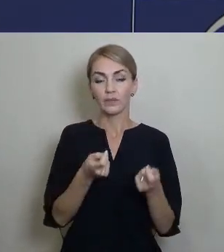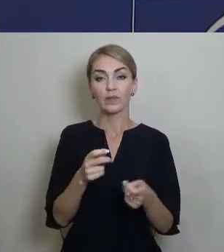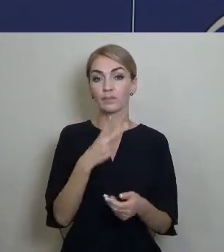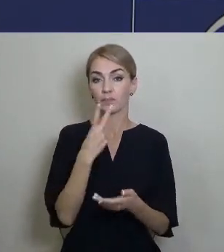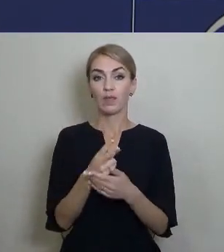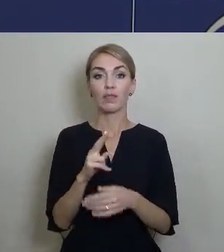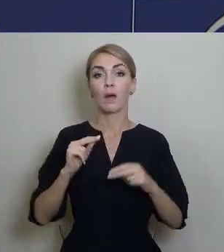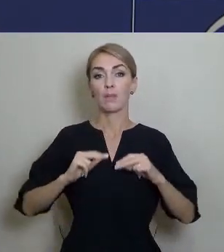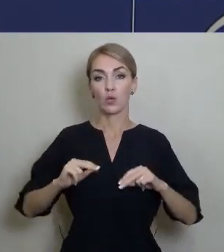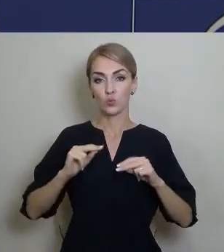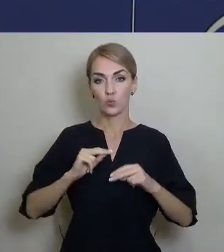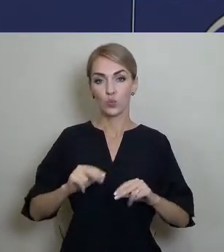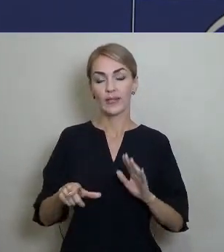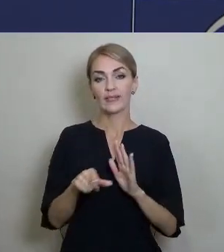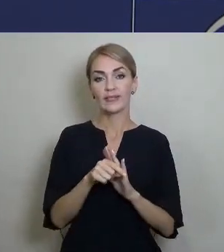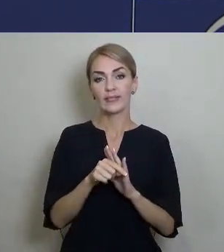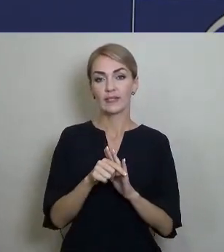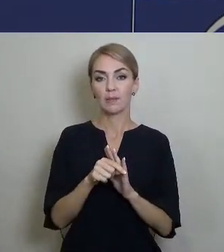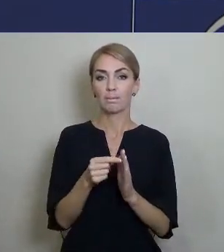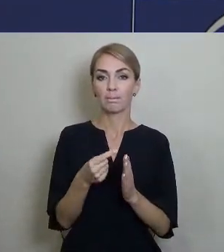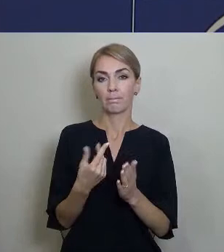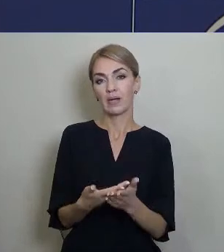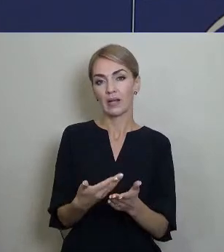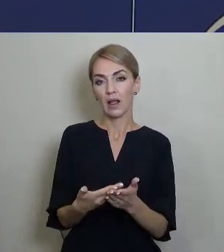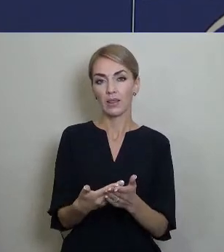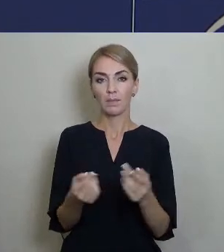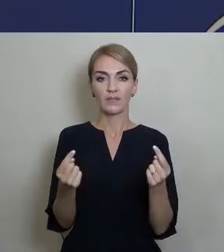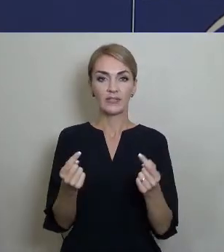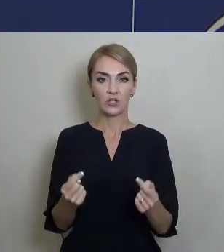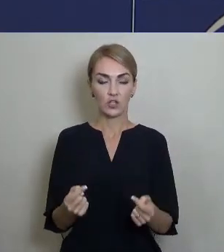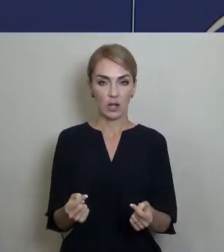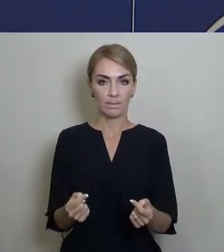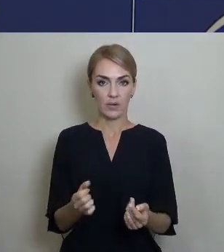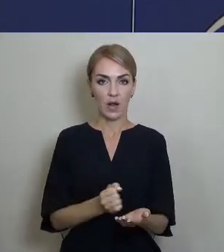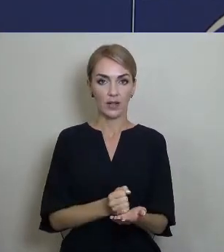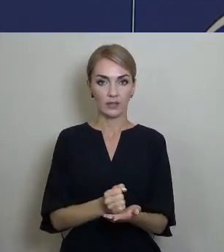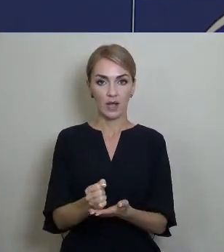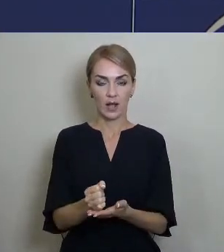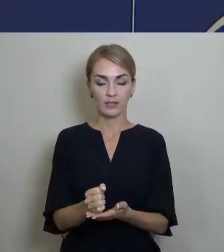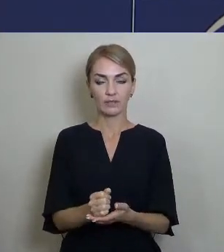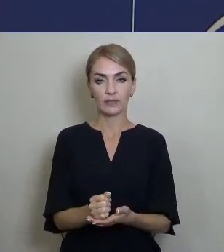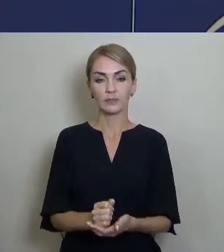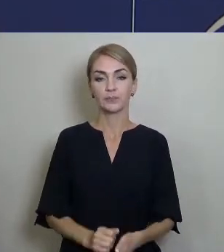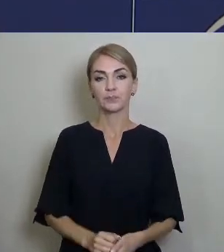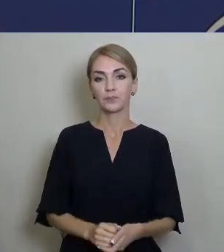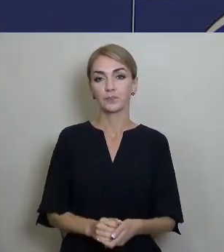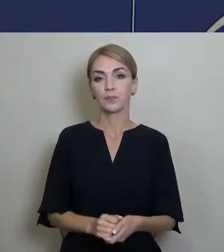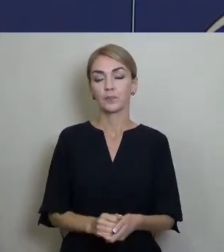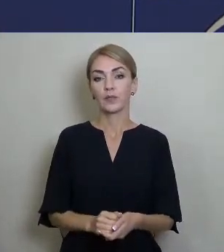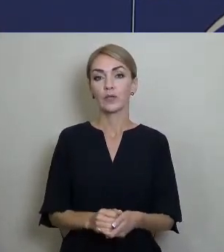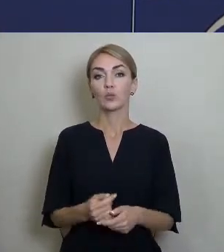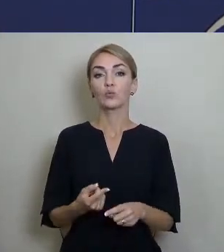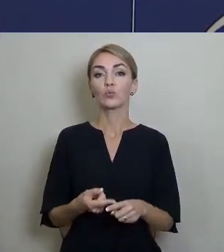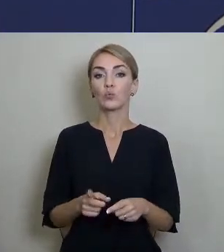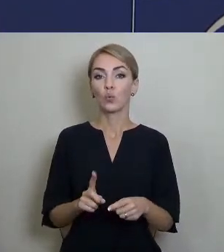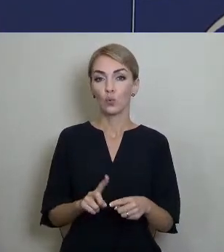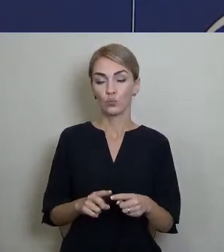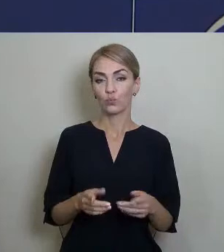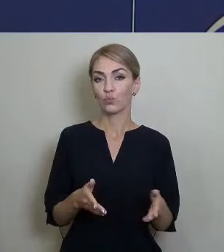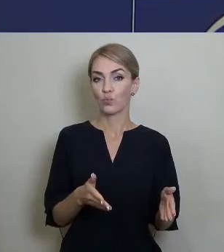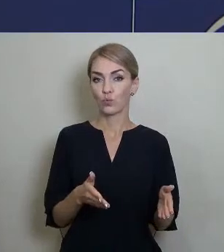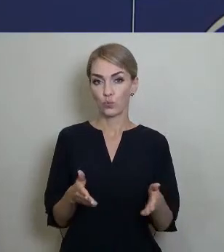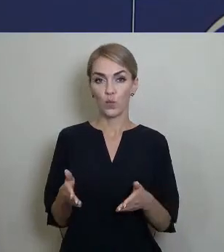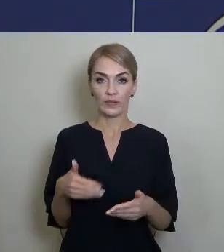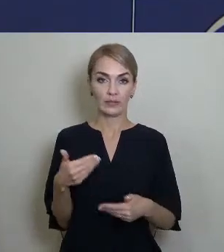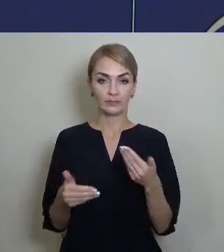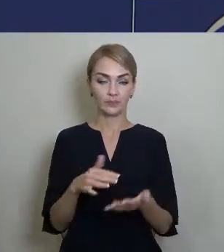going to demonstrate how it works with the numbers and the examples of the candidates